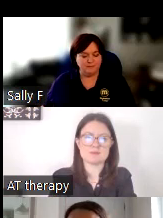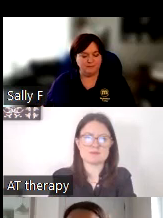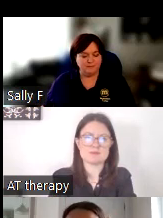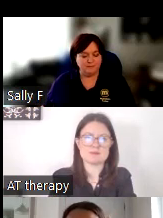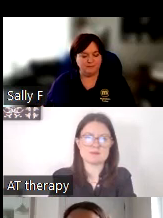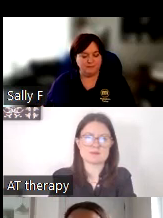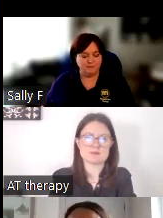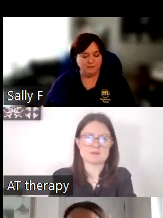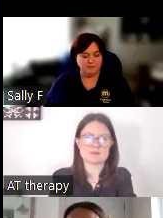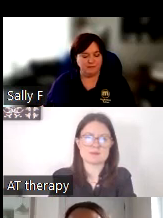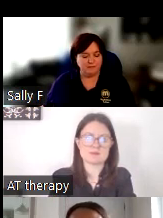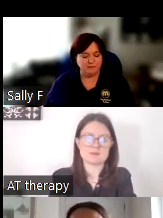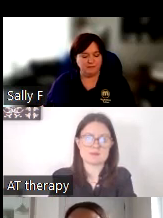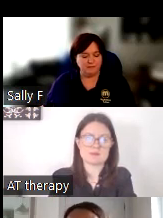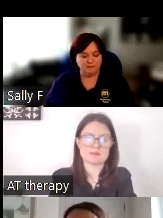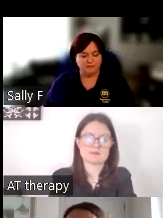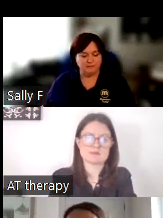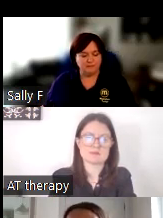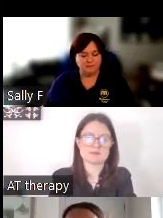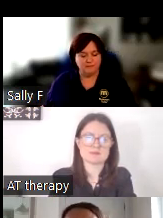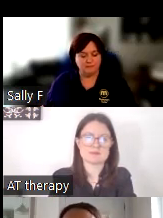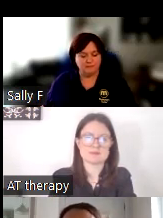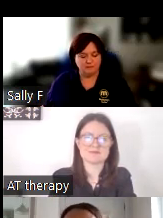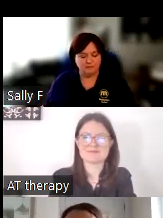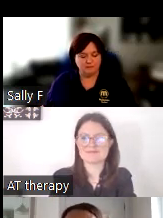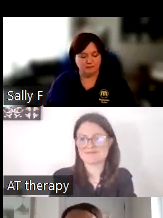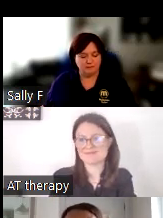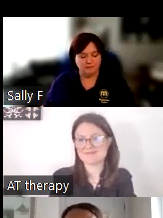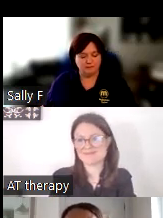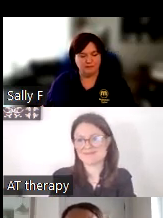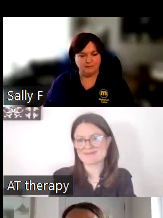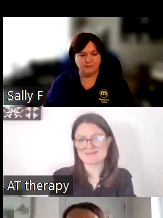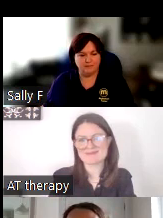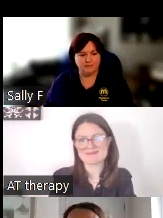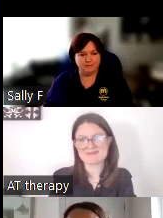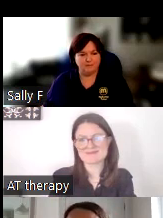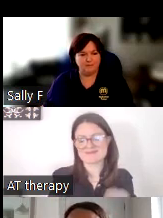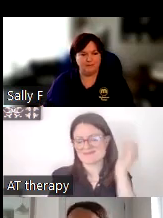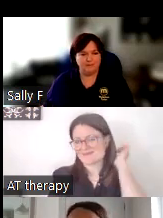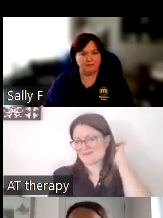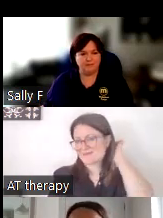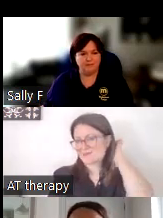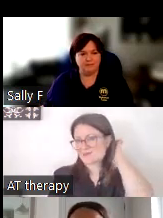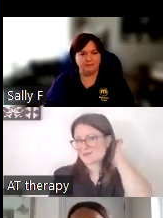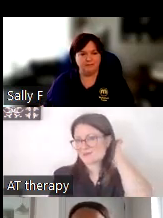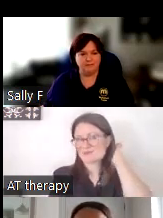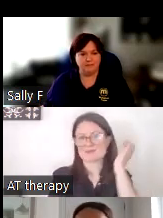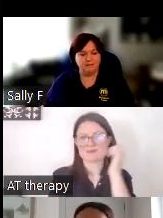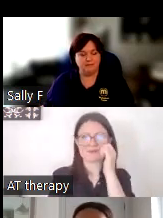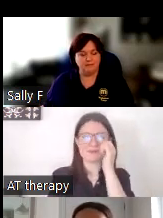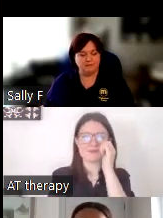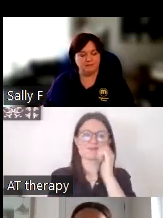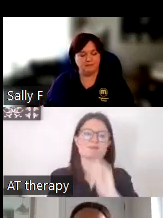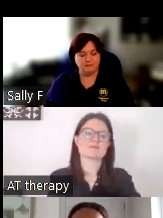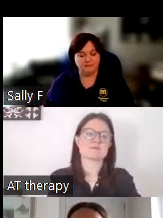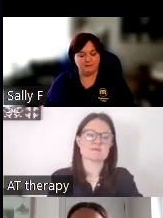musical instruments for up and down, stop and go, things like that. We'd often do a treasure hunt, so hiding